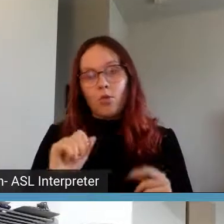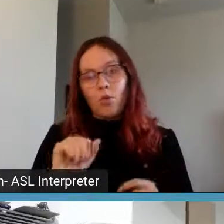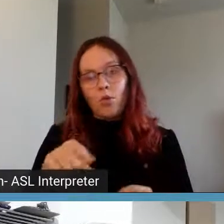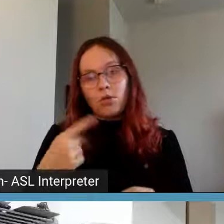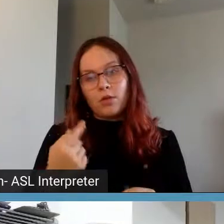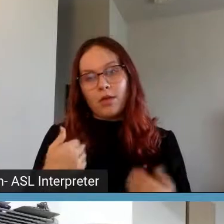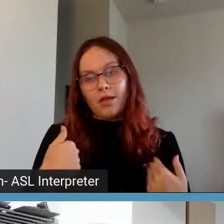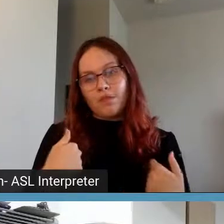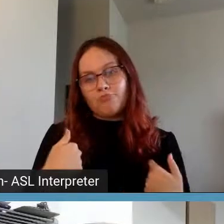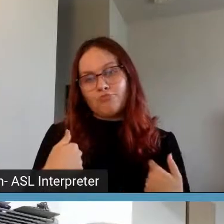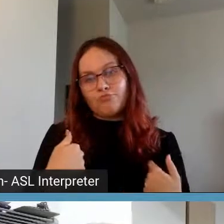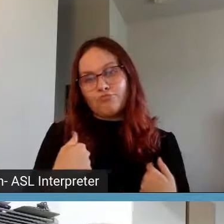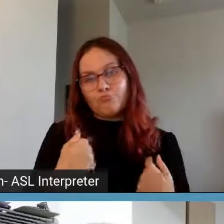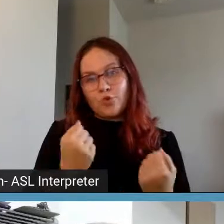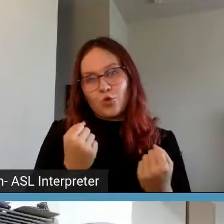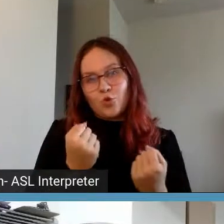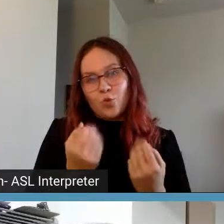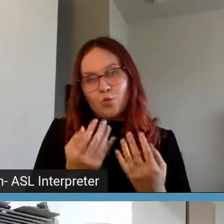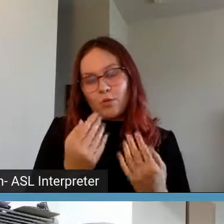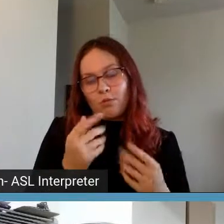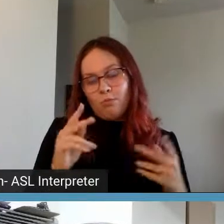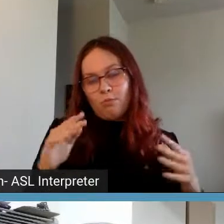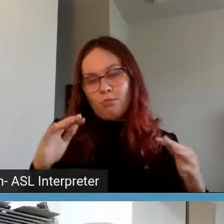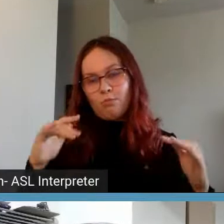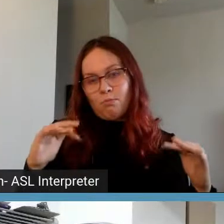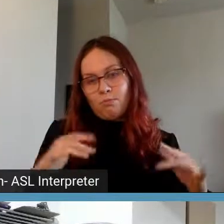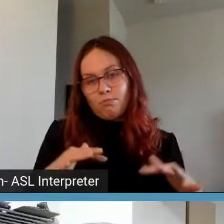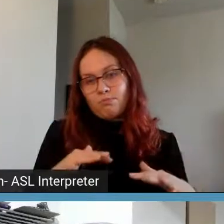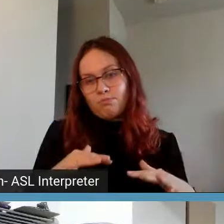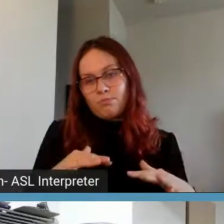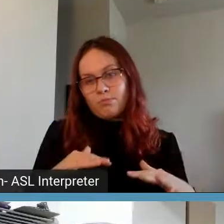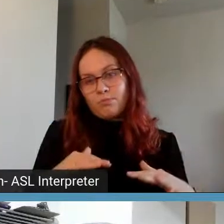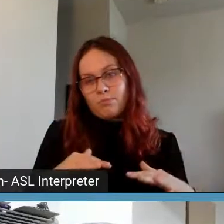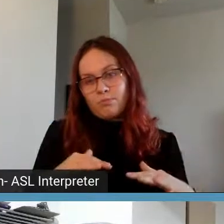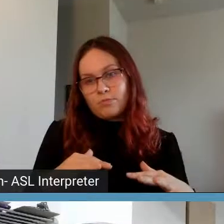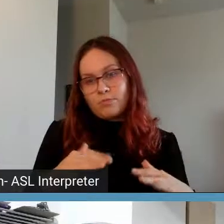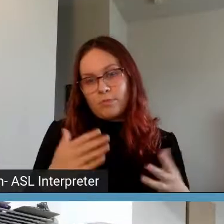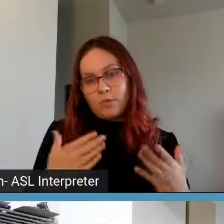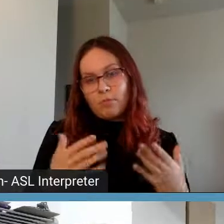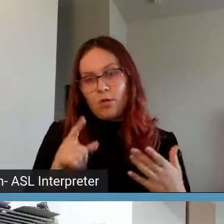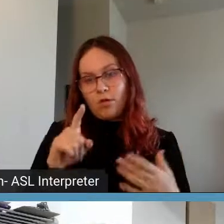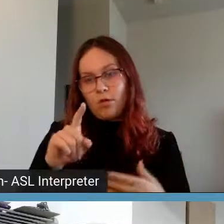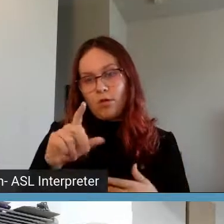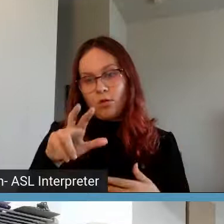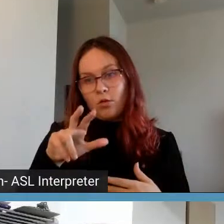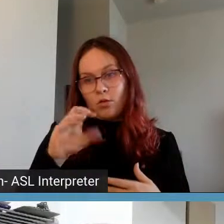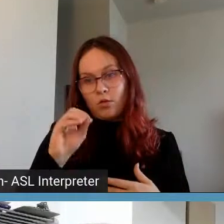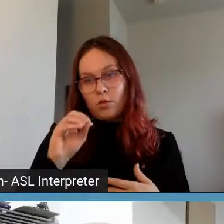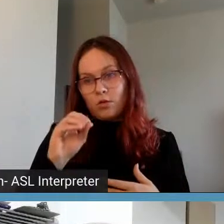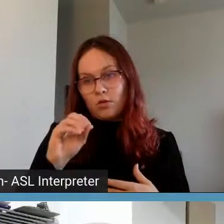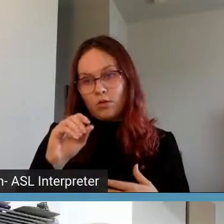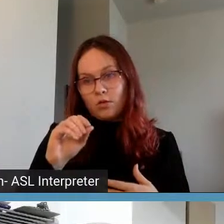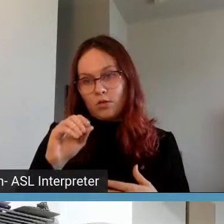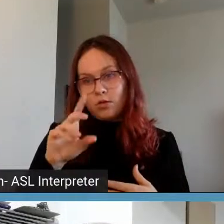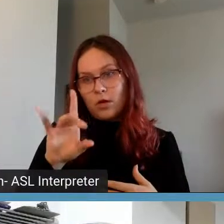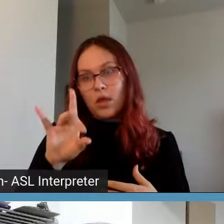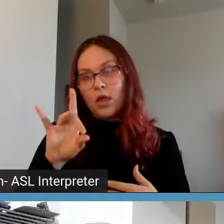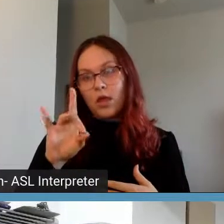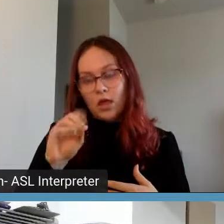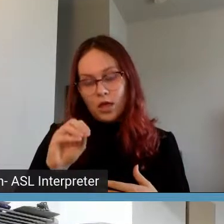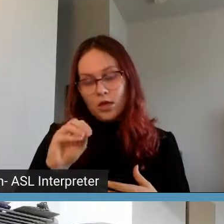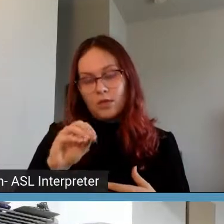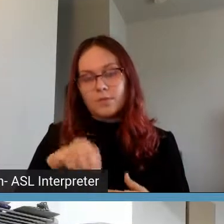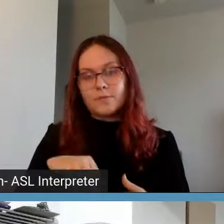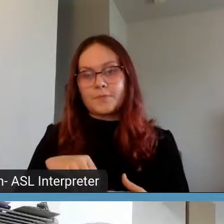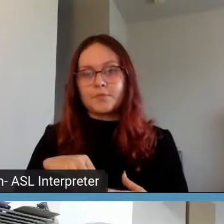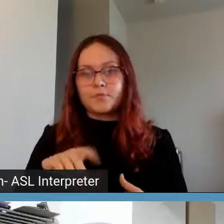But our fall programs, we would have 130 people. in a Zoom